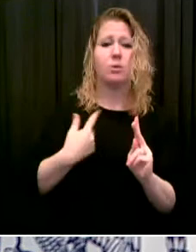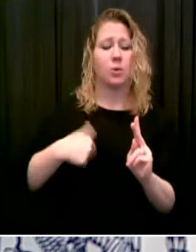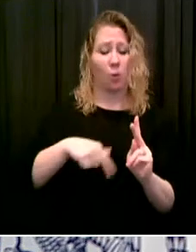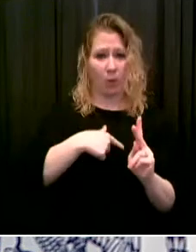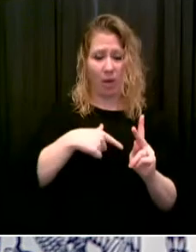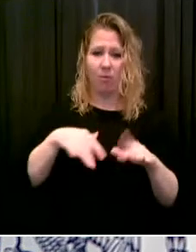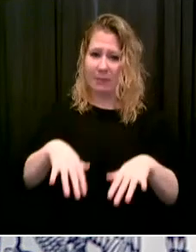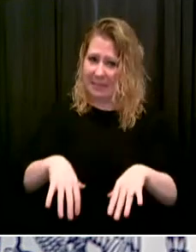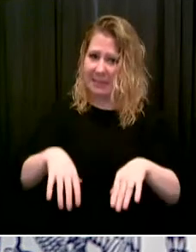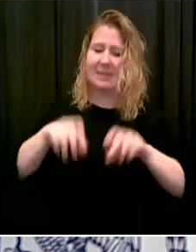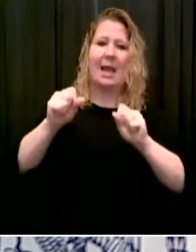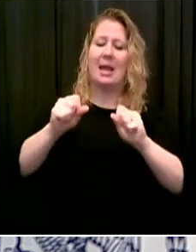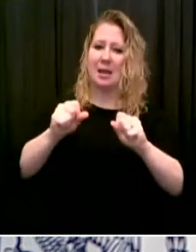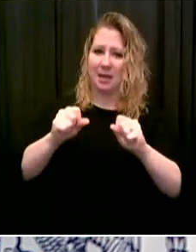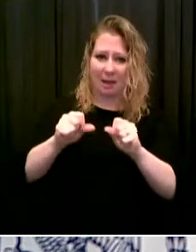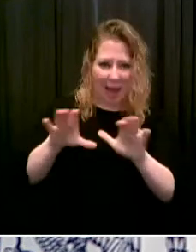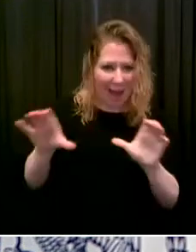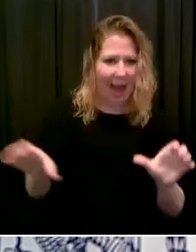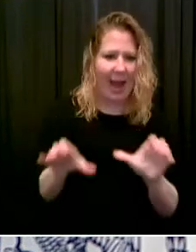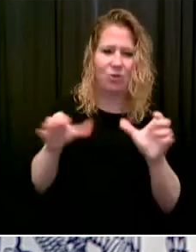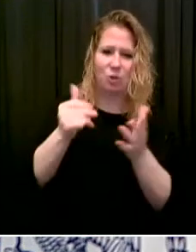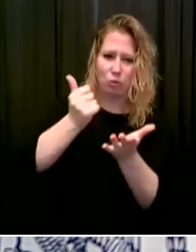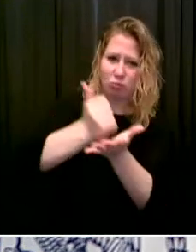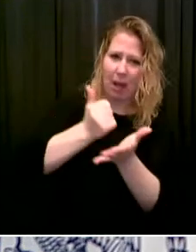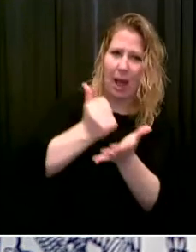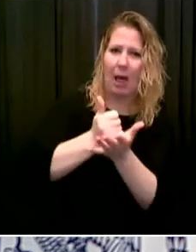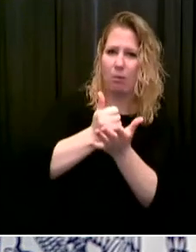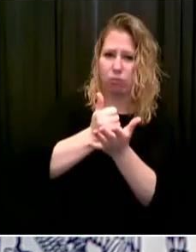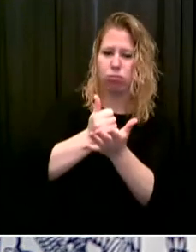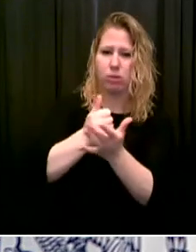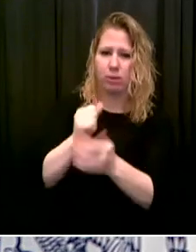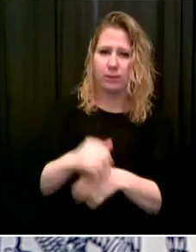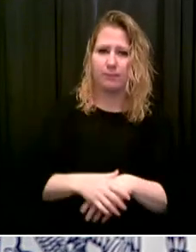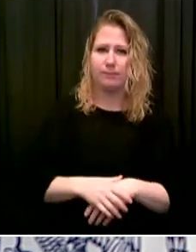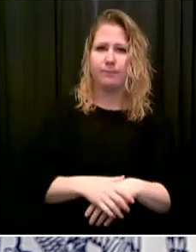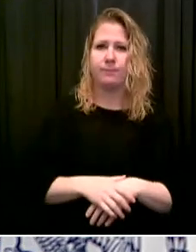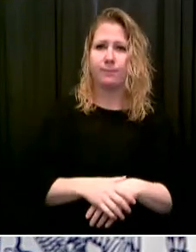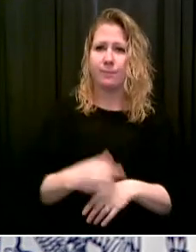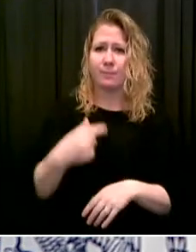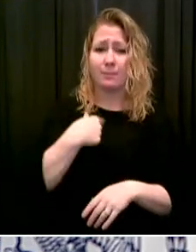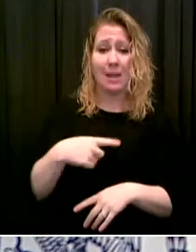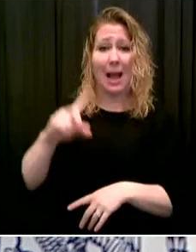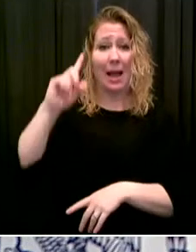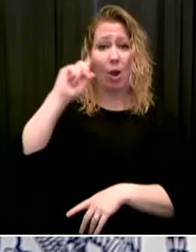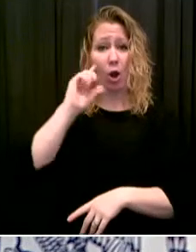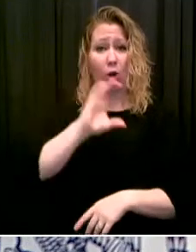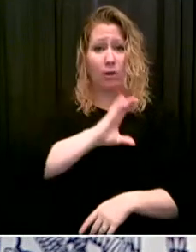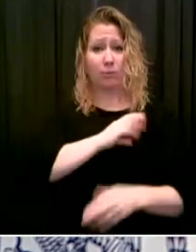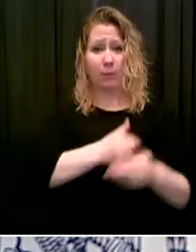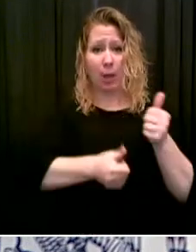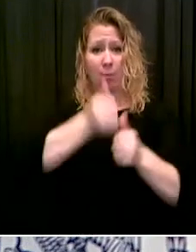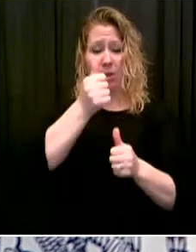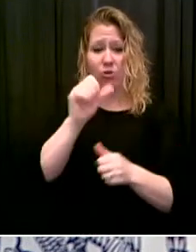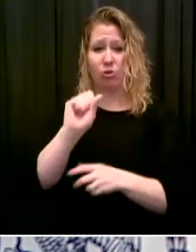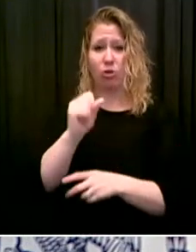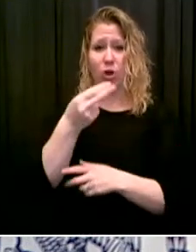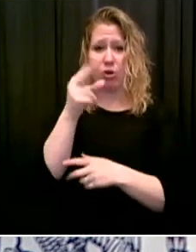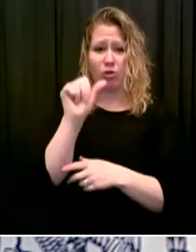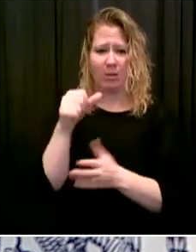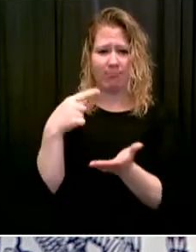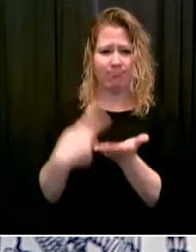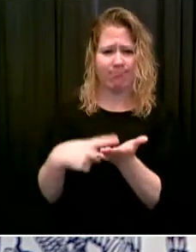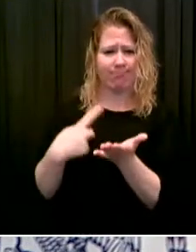I heard him when we first started working together talk about this with real